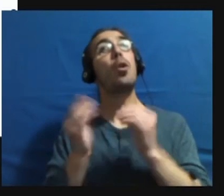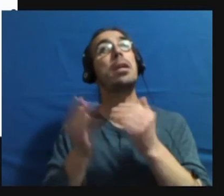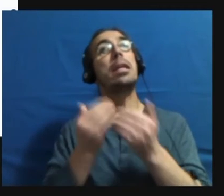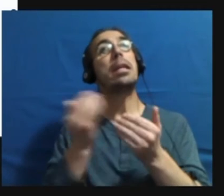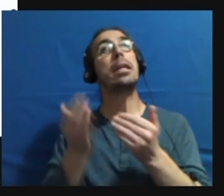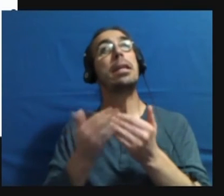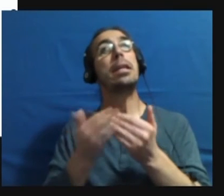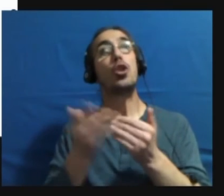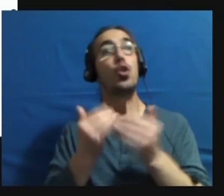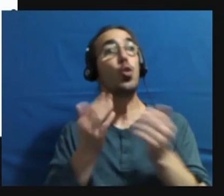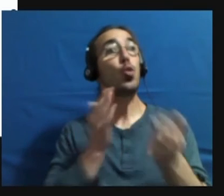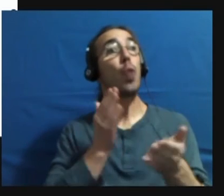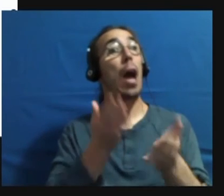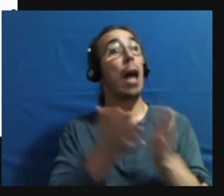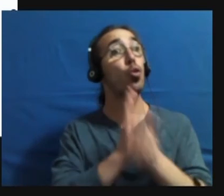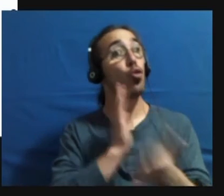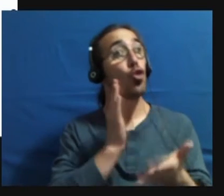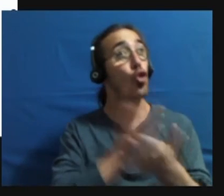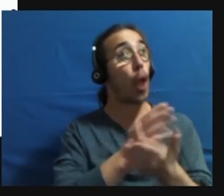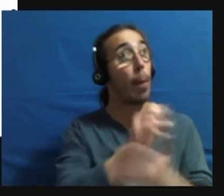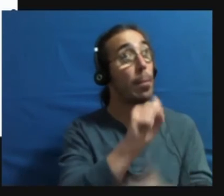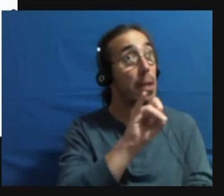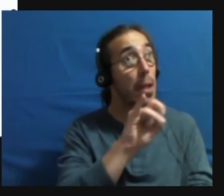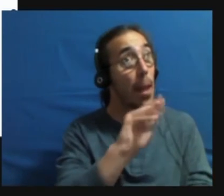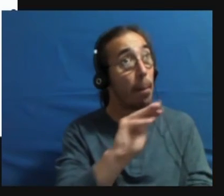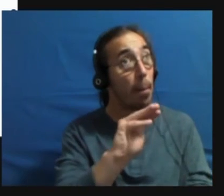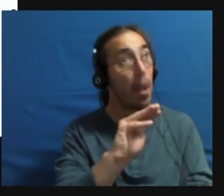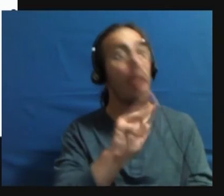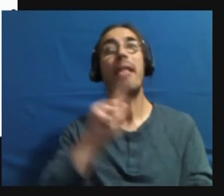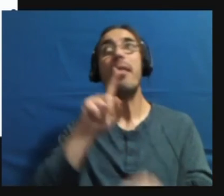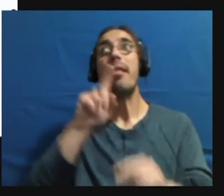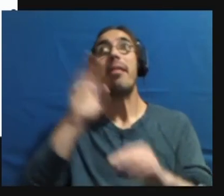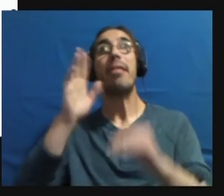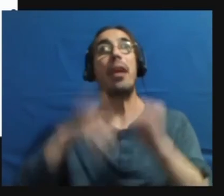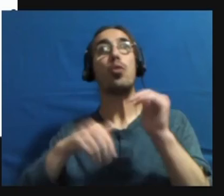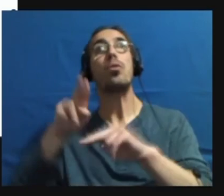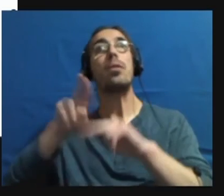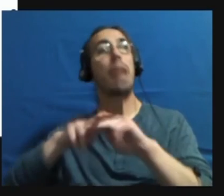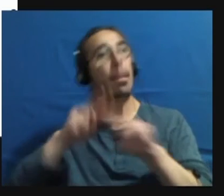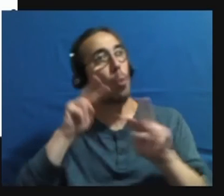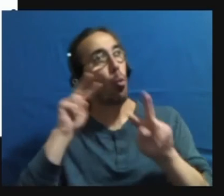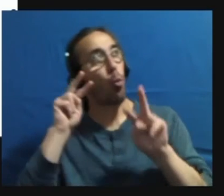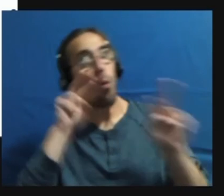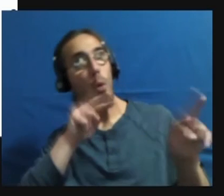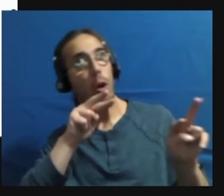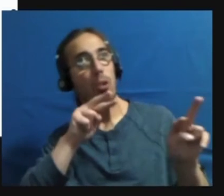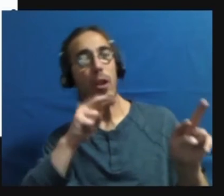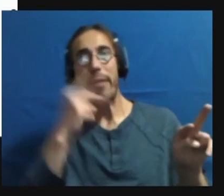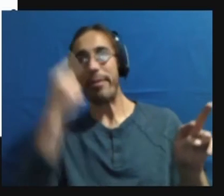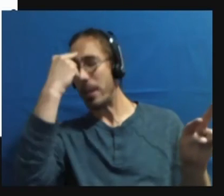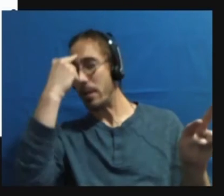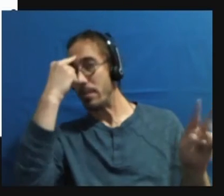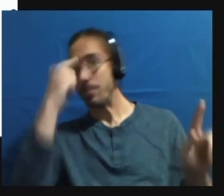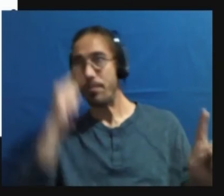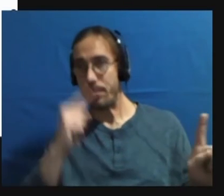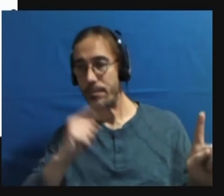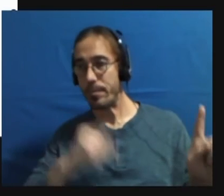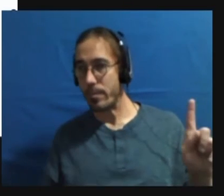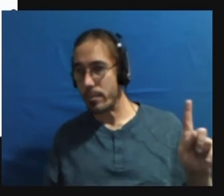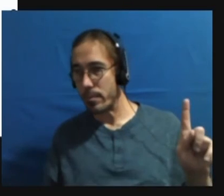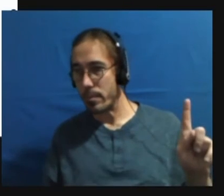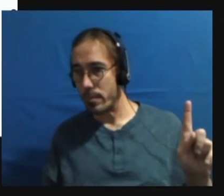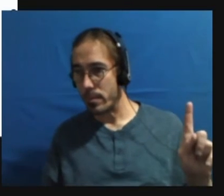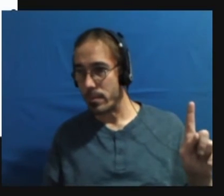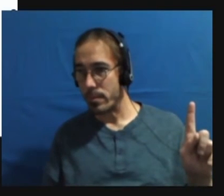stimming than to sit down in our classroom and look at it and think, are our lights